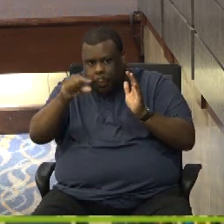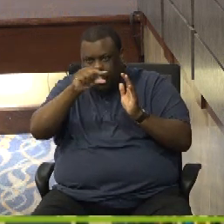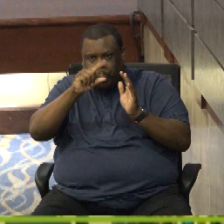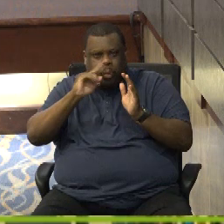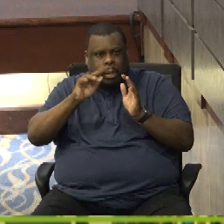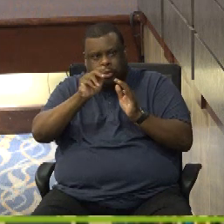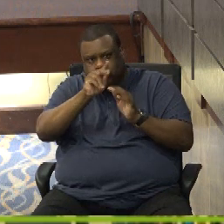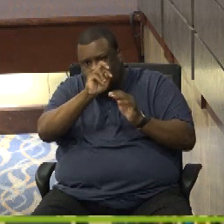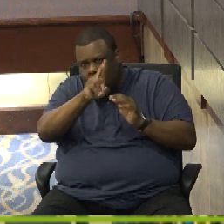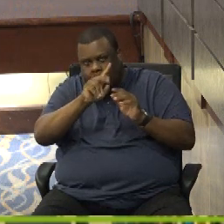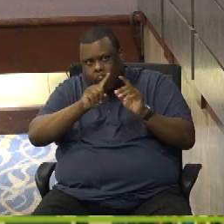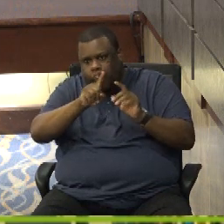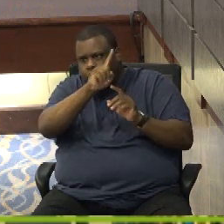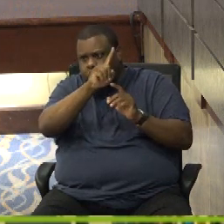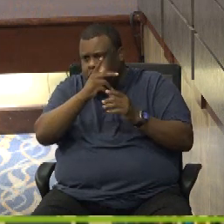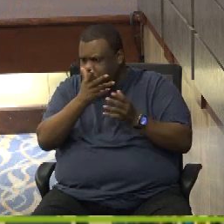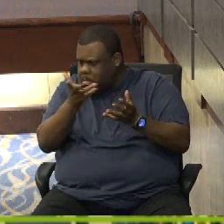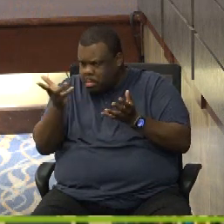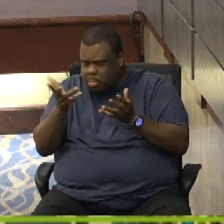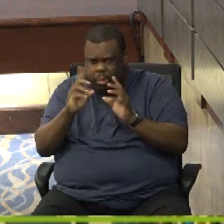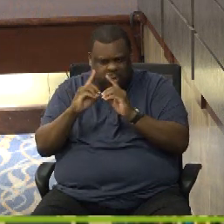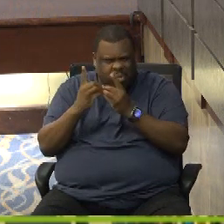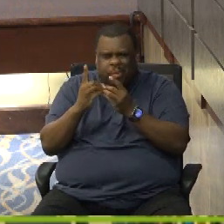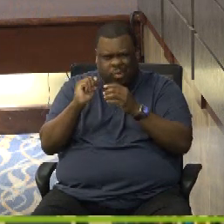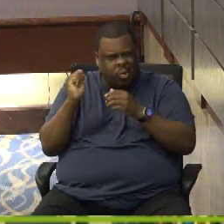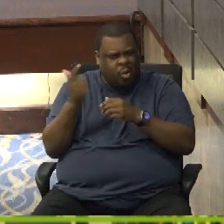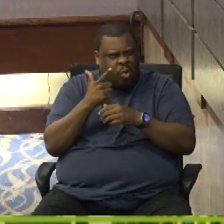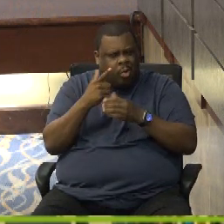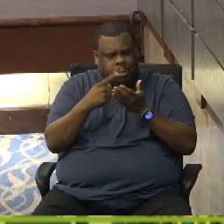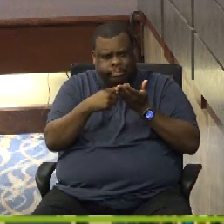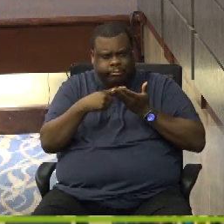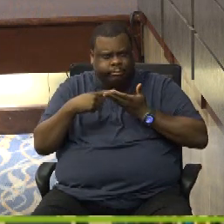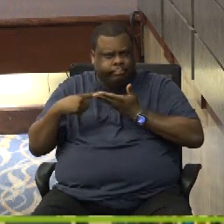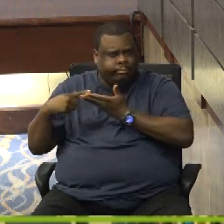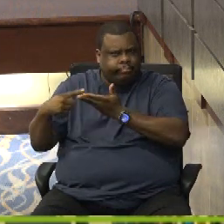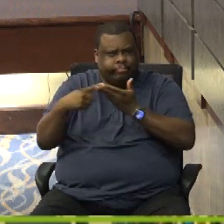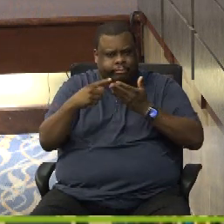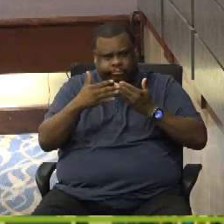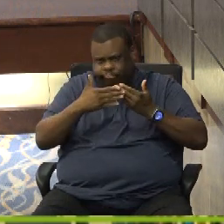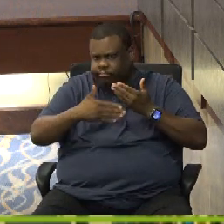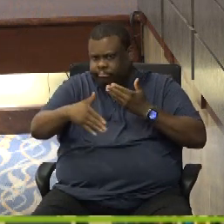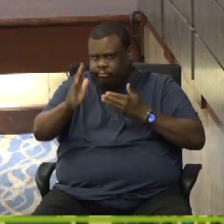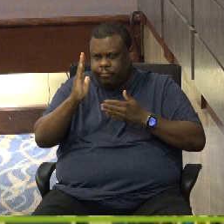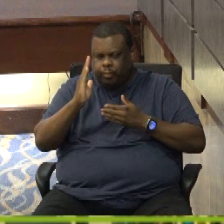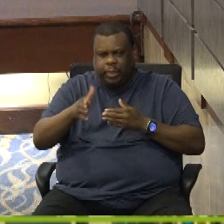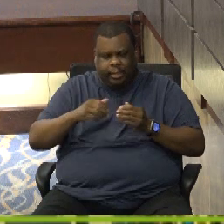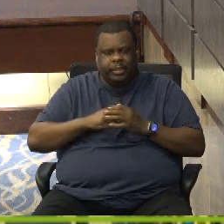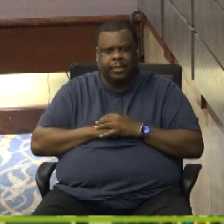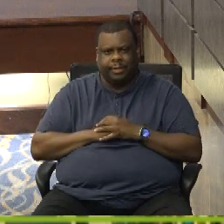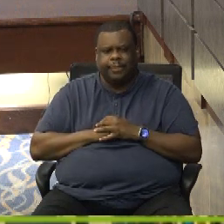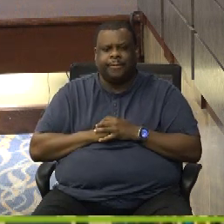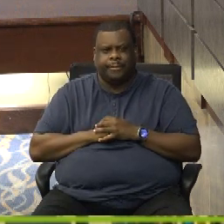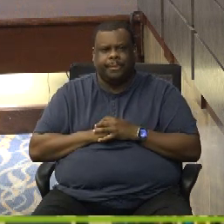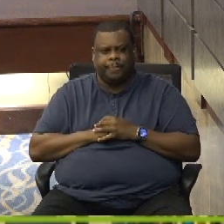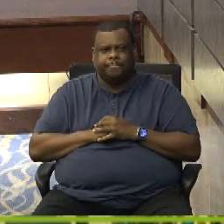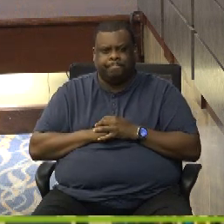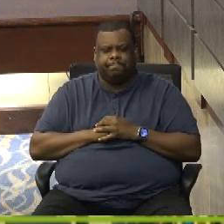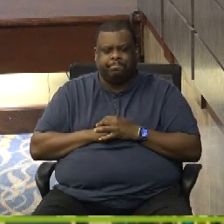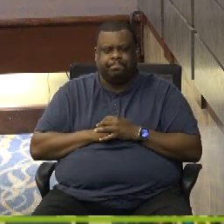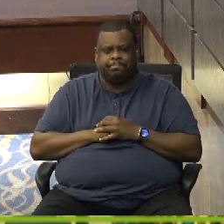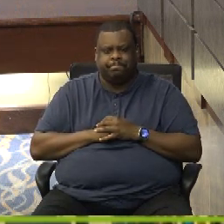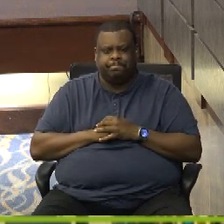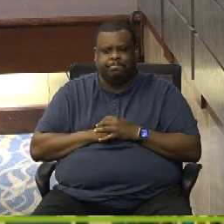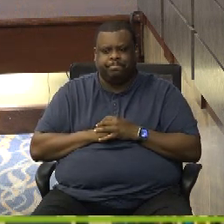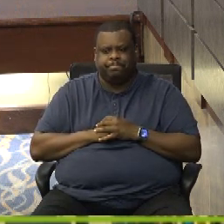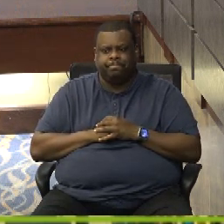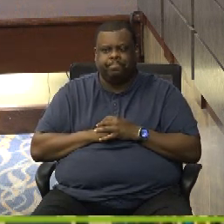bit differently, and ensuring that we're working with them on brand standards and guidelines as they move forward as well, and developing any cohesion should that be needed as we look